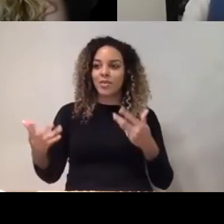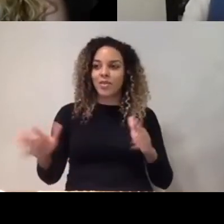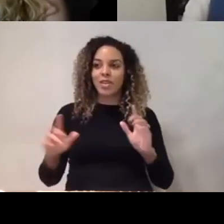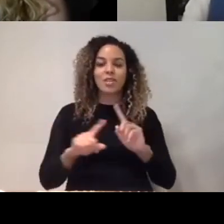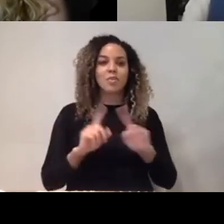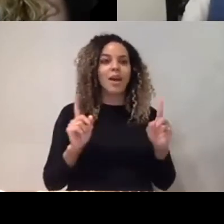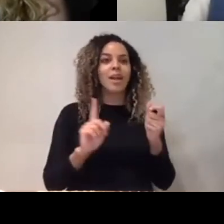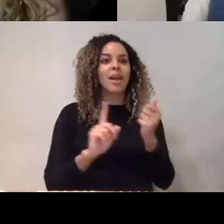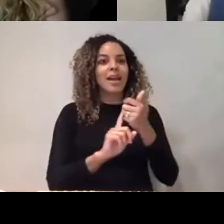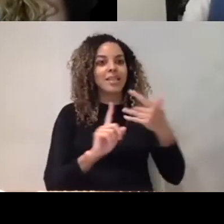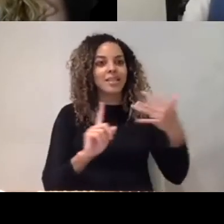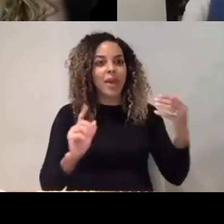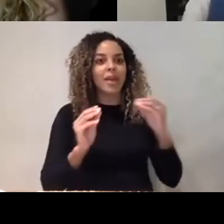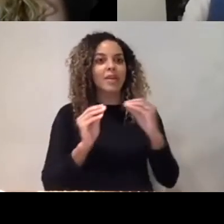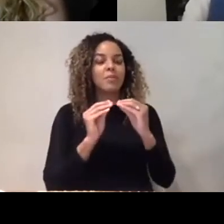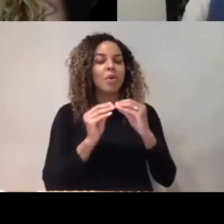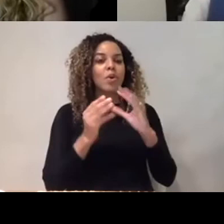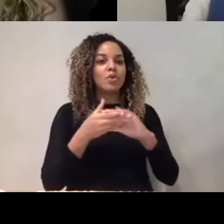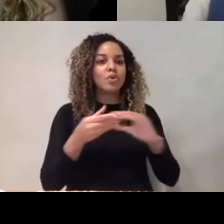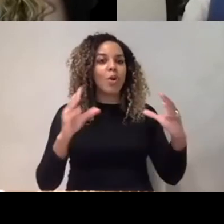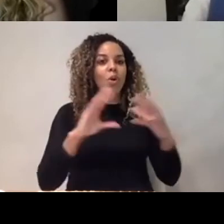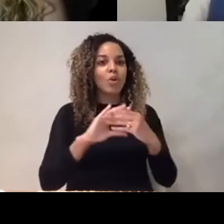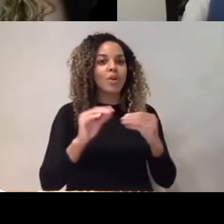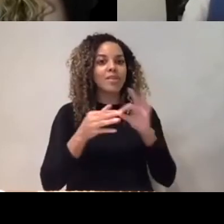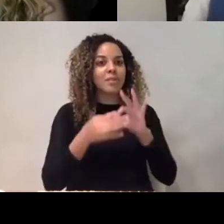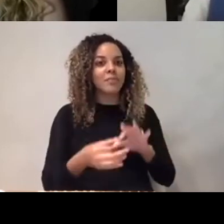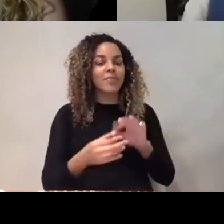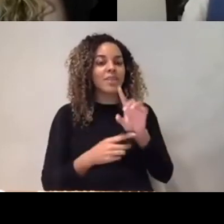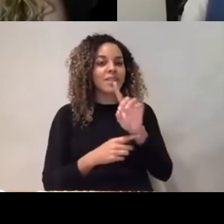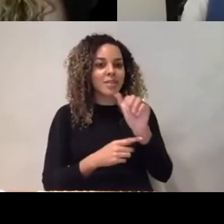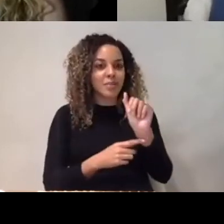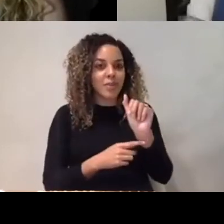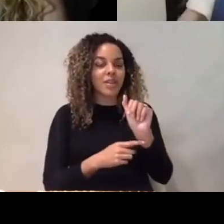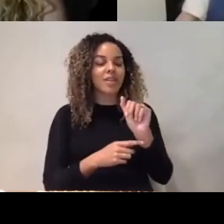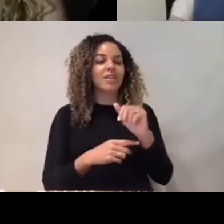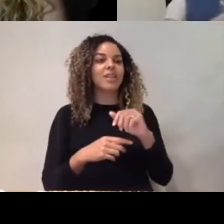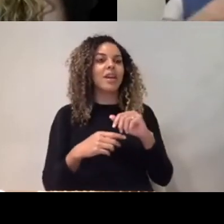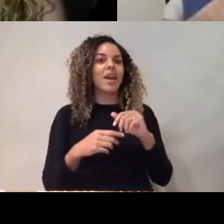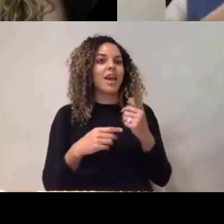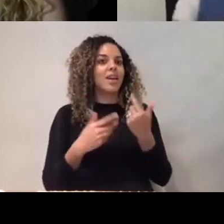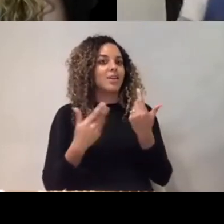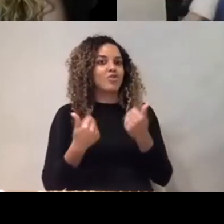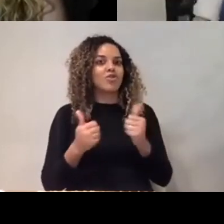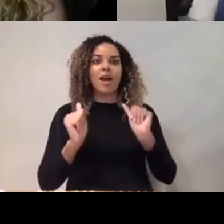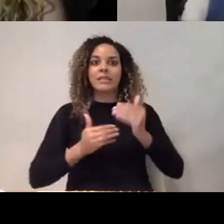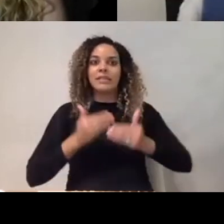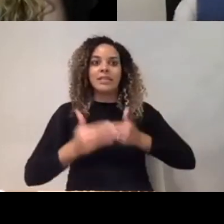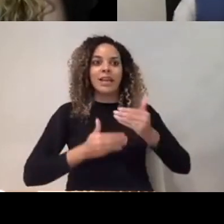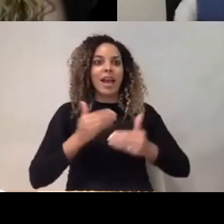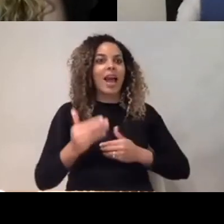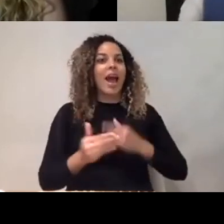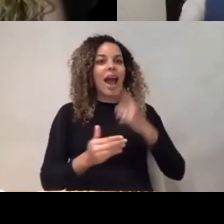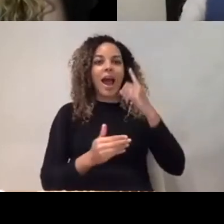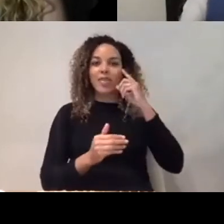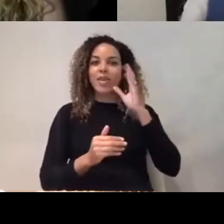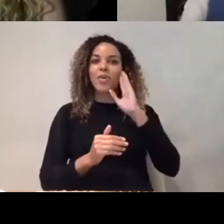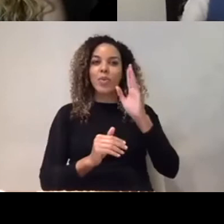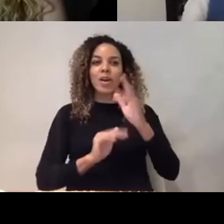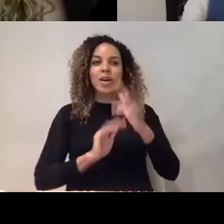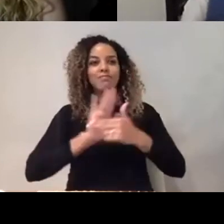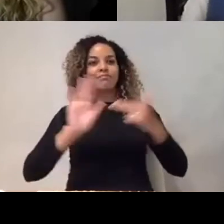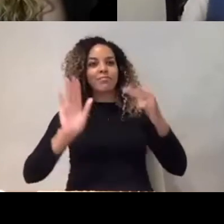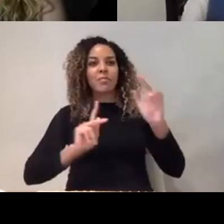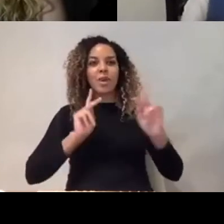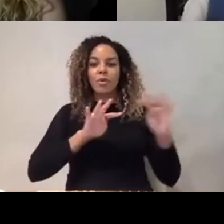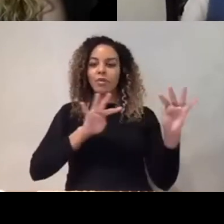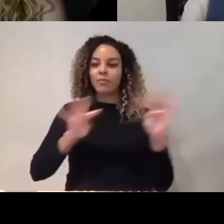more storylines about disability and, you know, really making that happen. I was like, I feel like you're going to be known as the guy that like now is just putting all